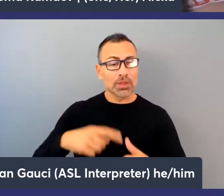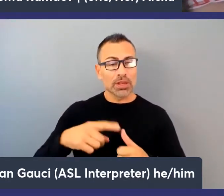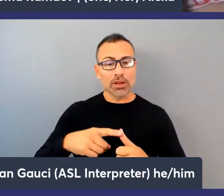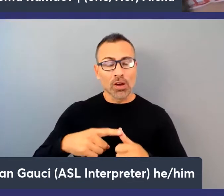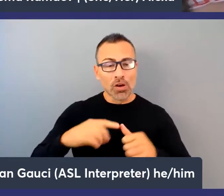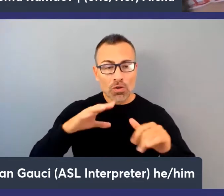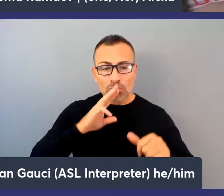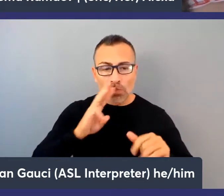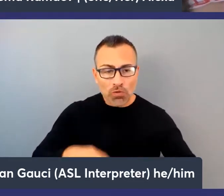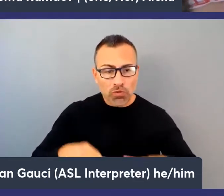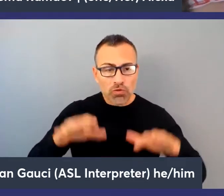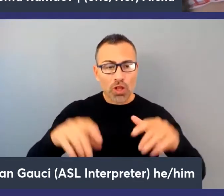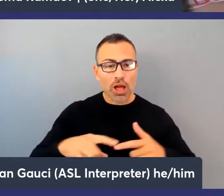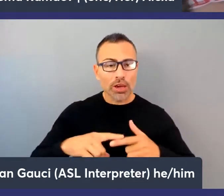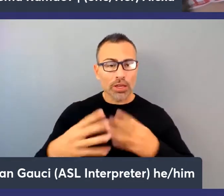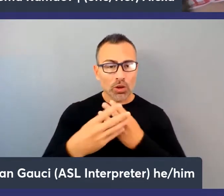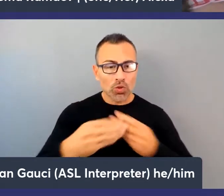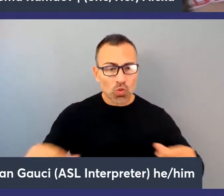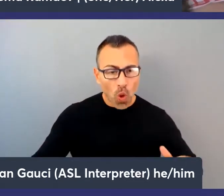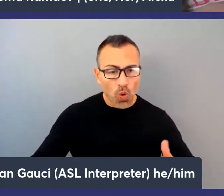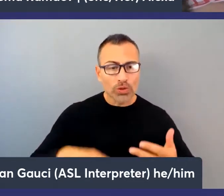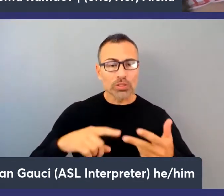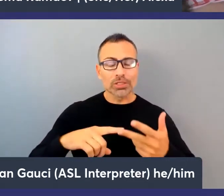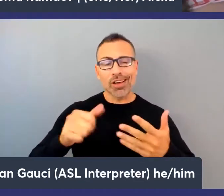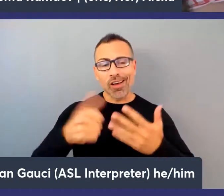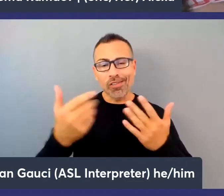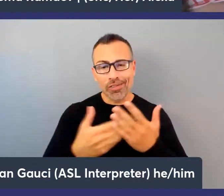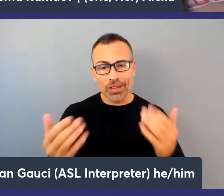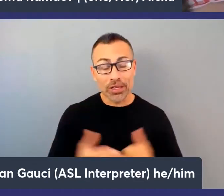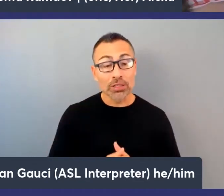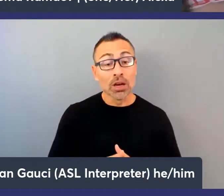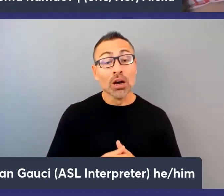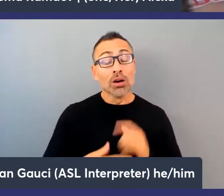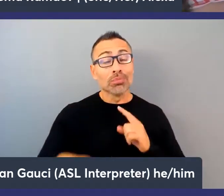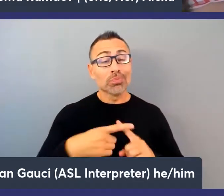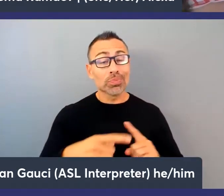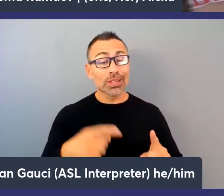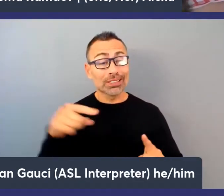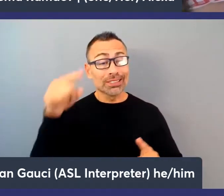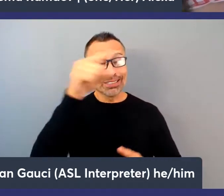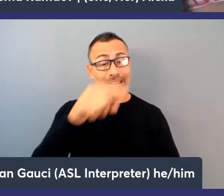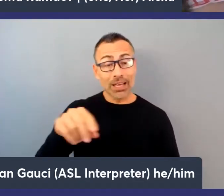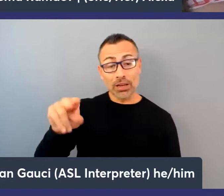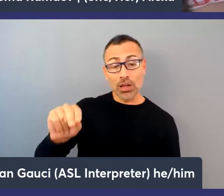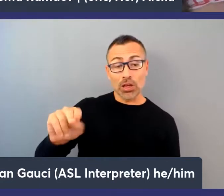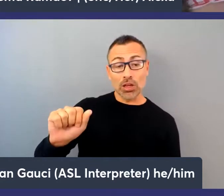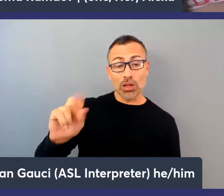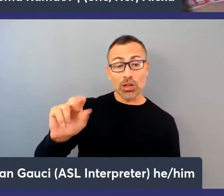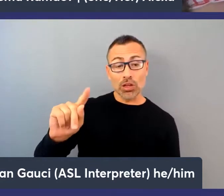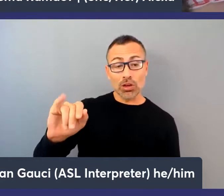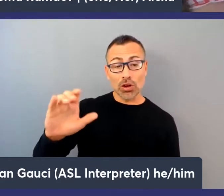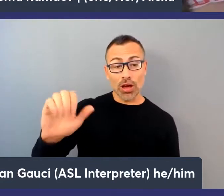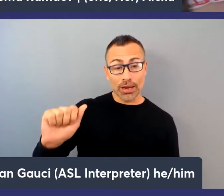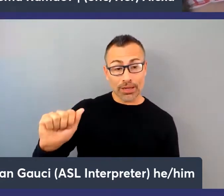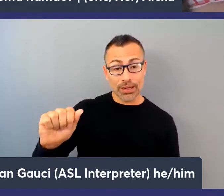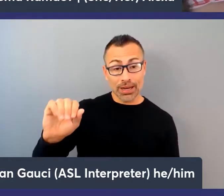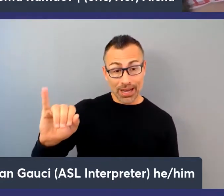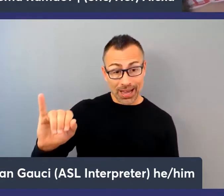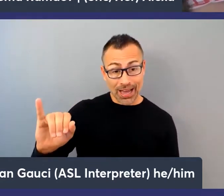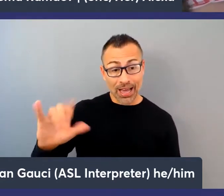startup like Nautic AI from Finland, they are using this data to deliver